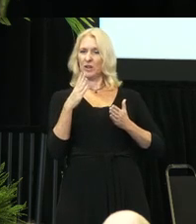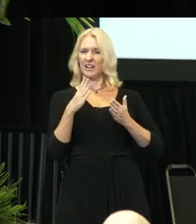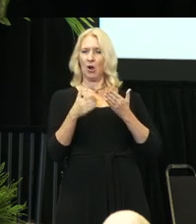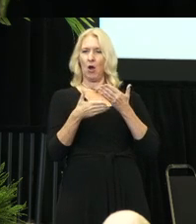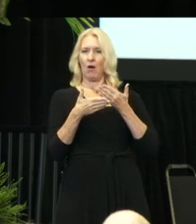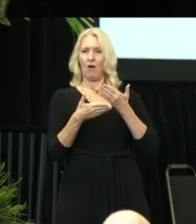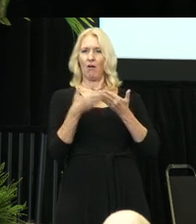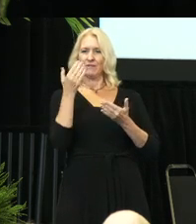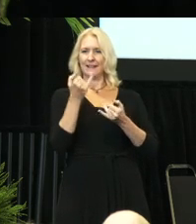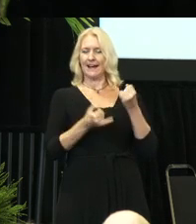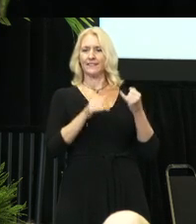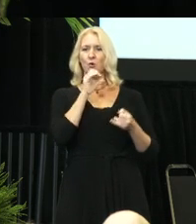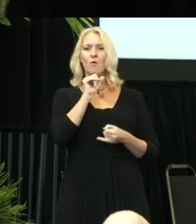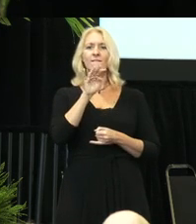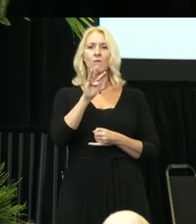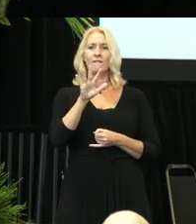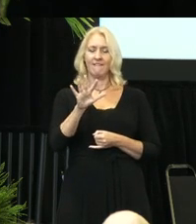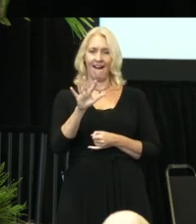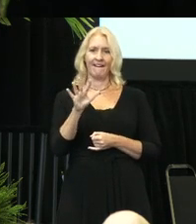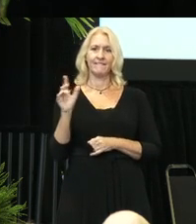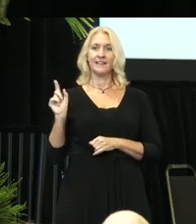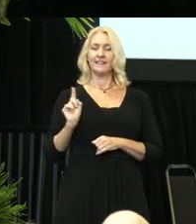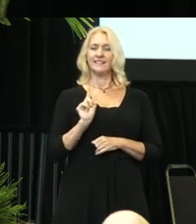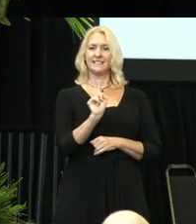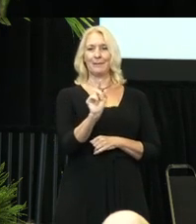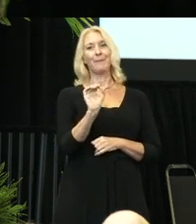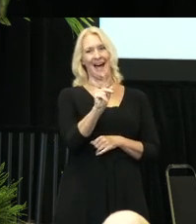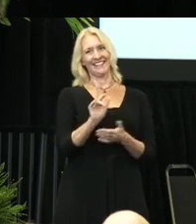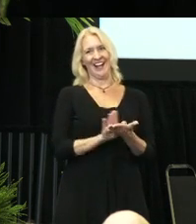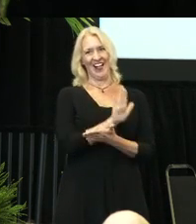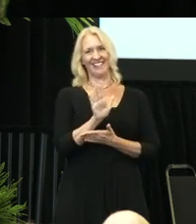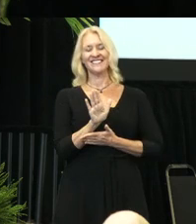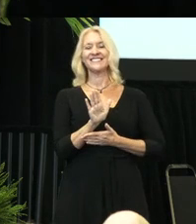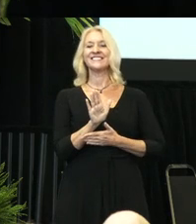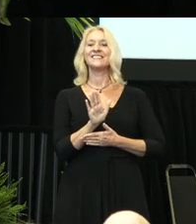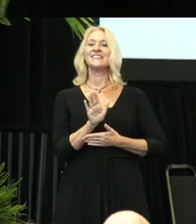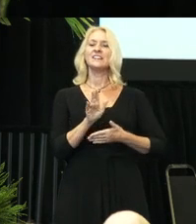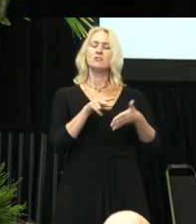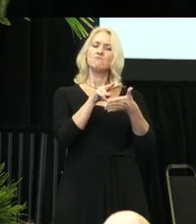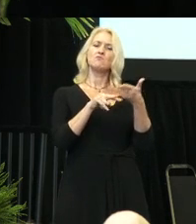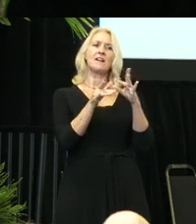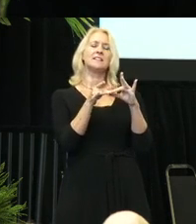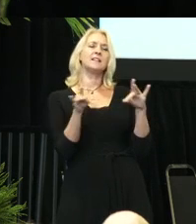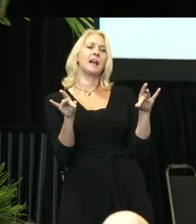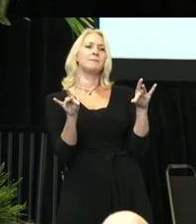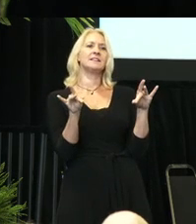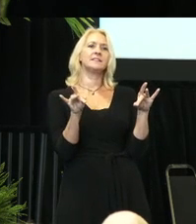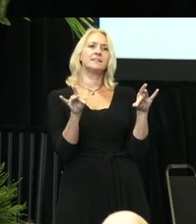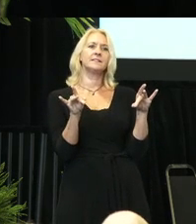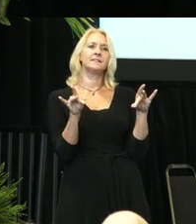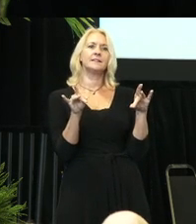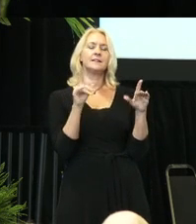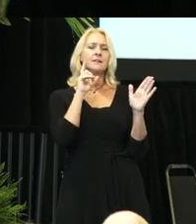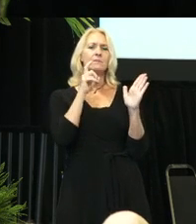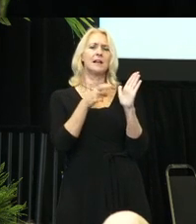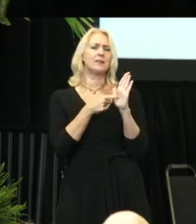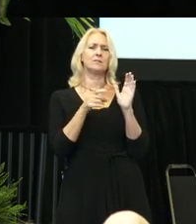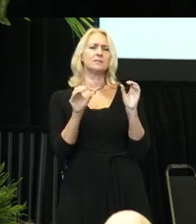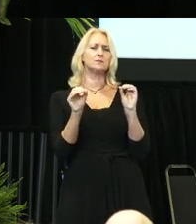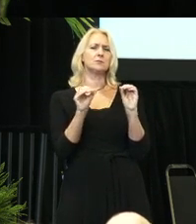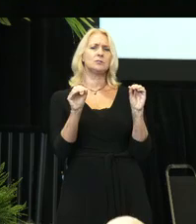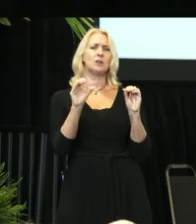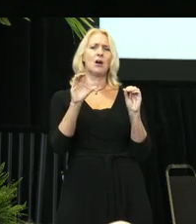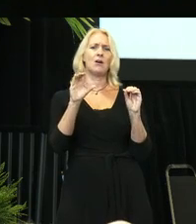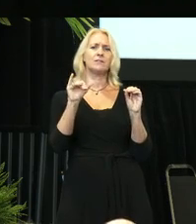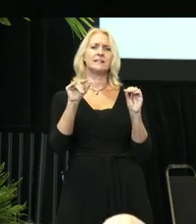was 45 years old. He was coming back to class, coming back to college, and he read his statement, but I noticed he didn't have a source citation. And